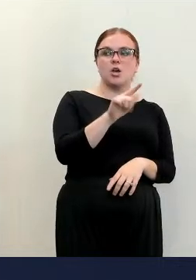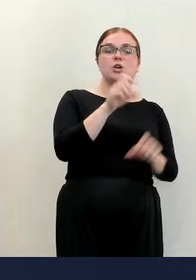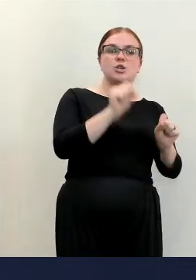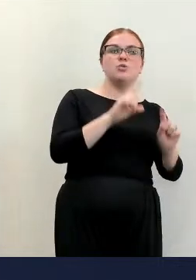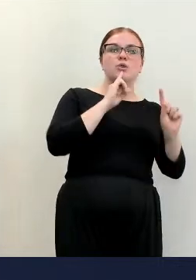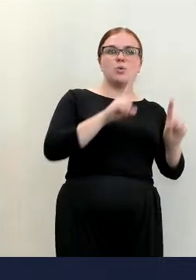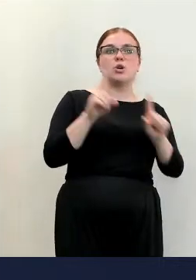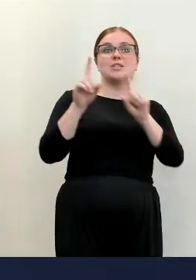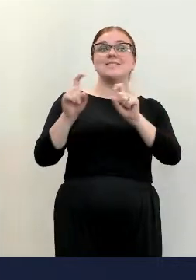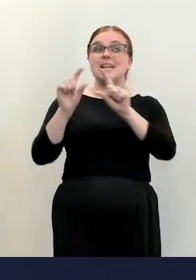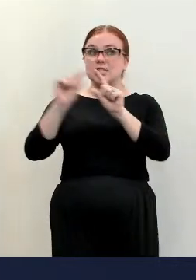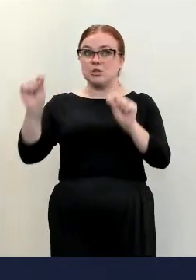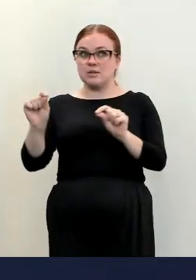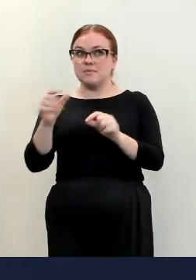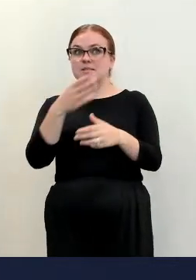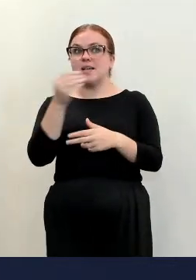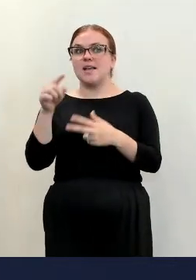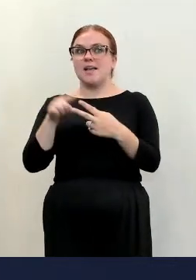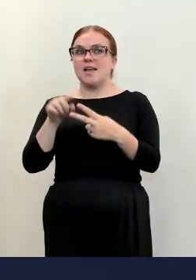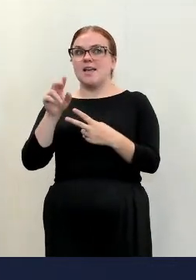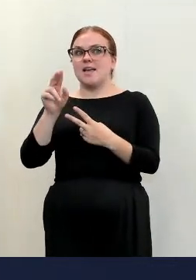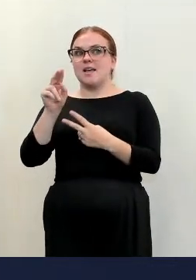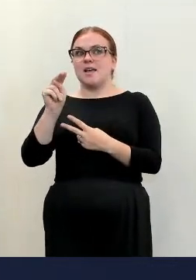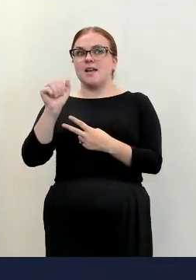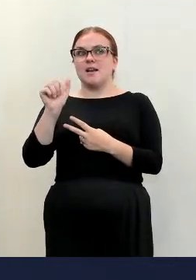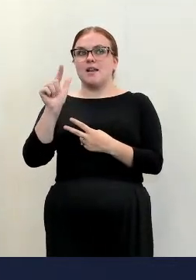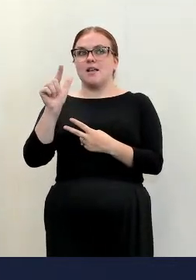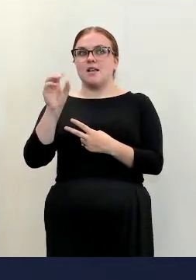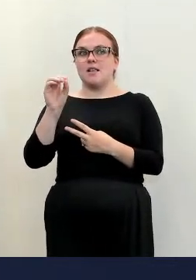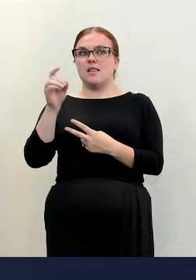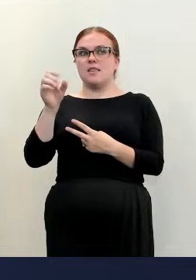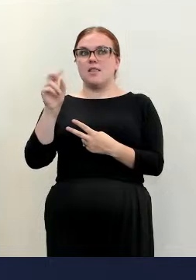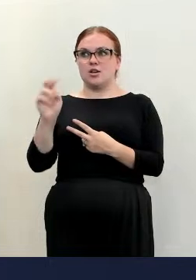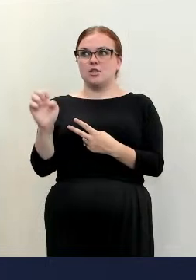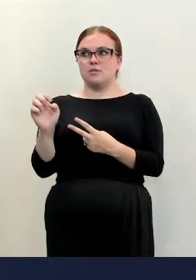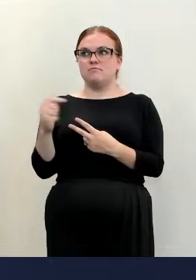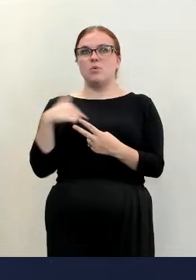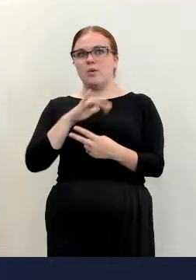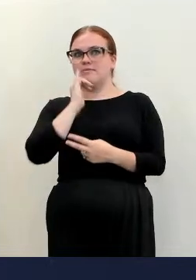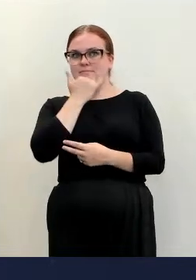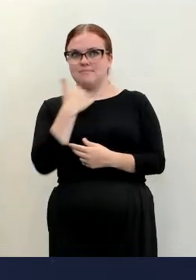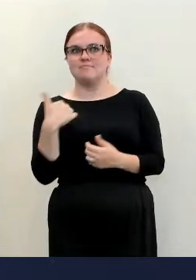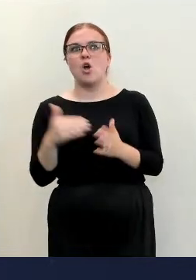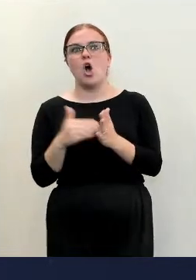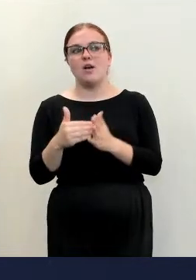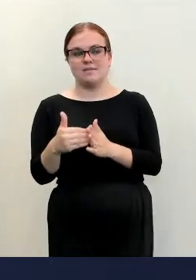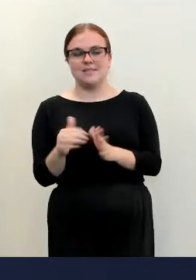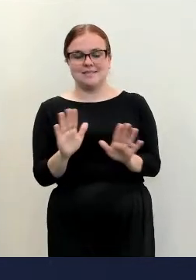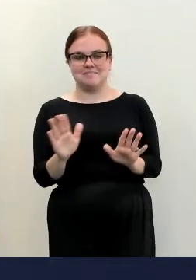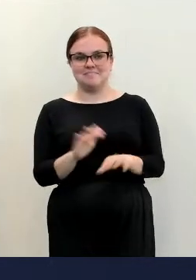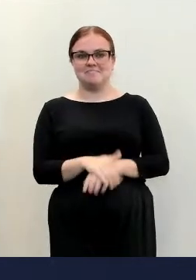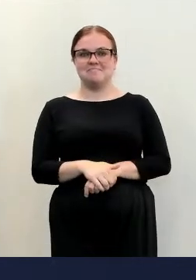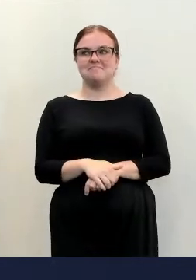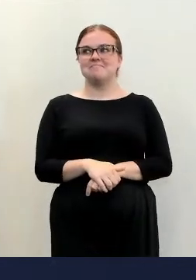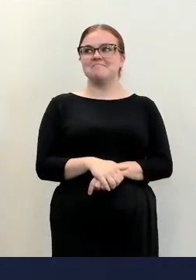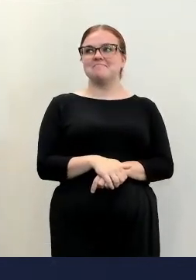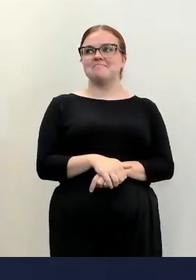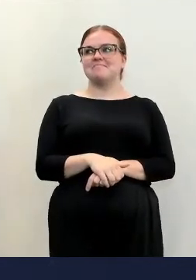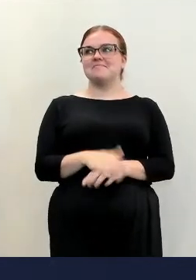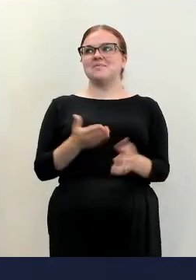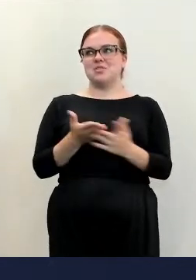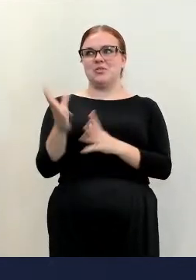test strips and naloxone. I've made plenty of doozies, missteps during